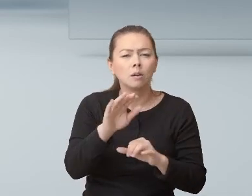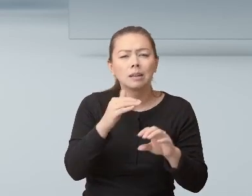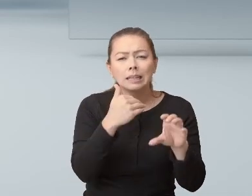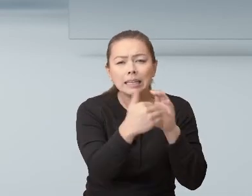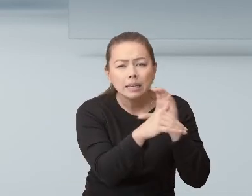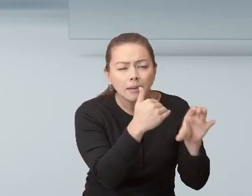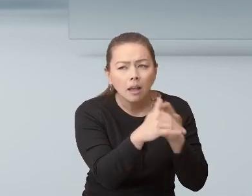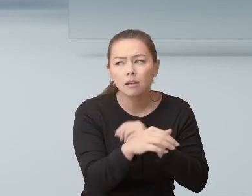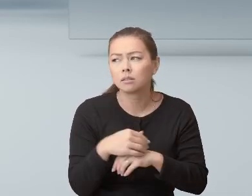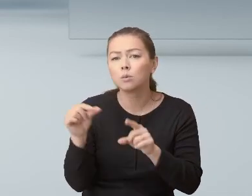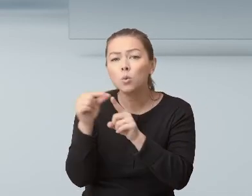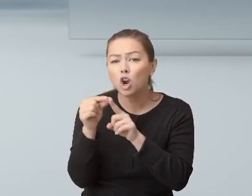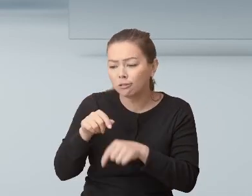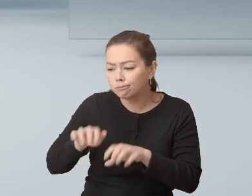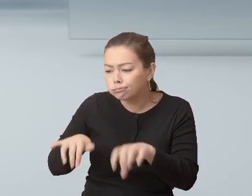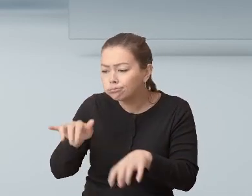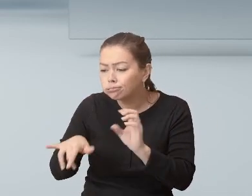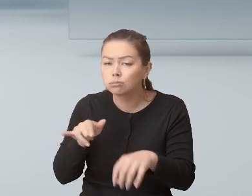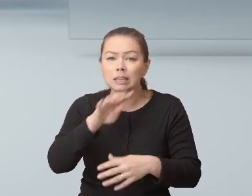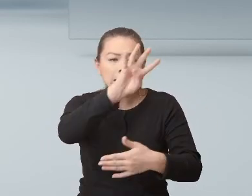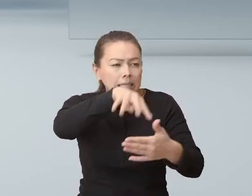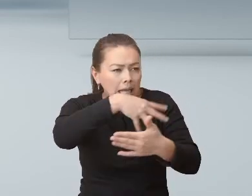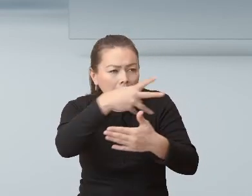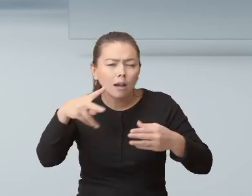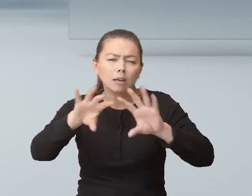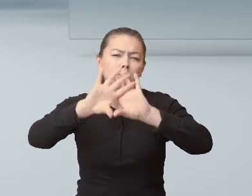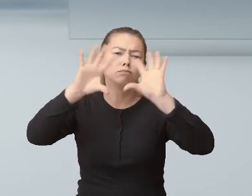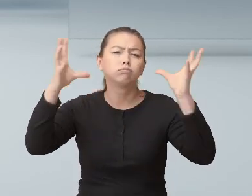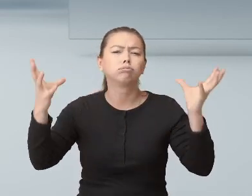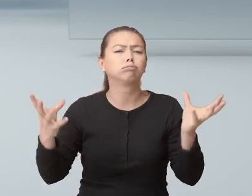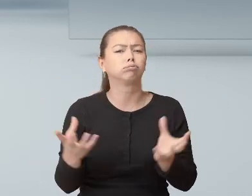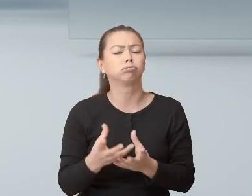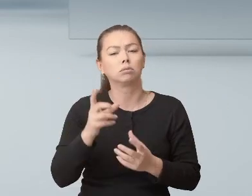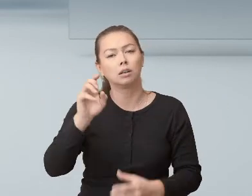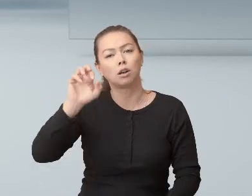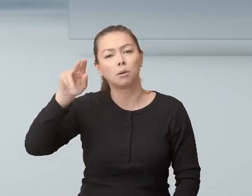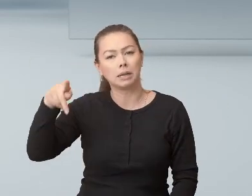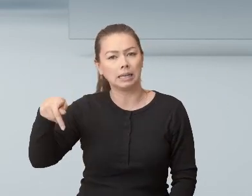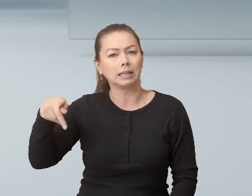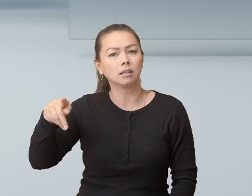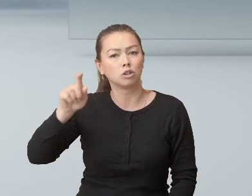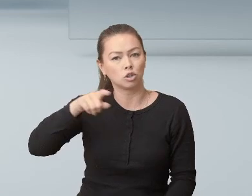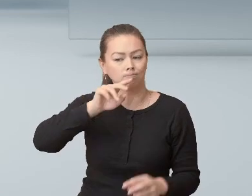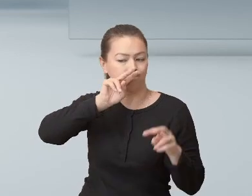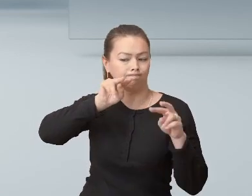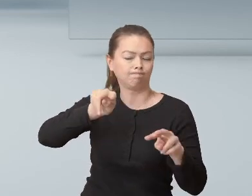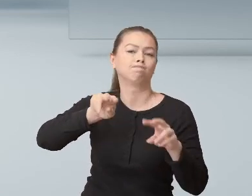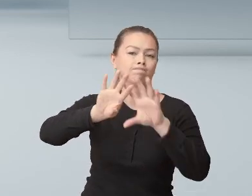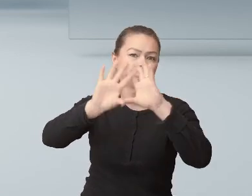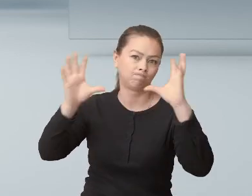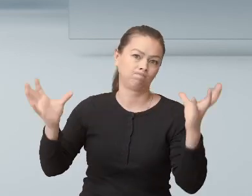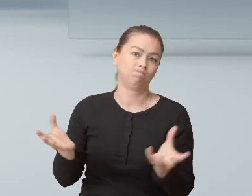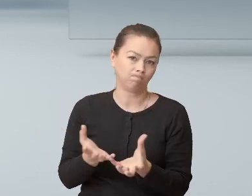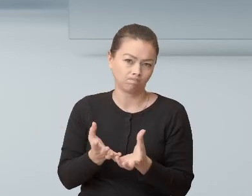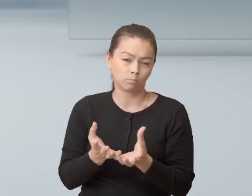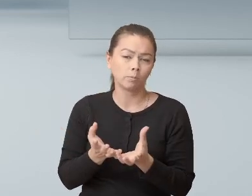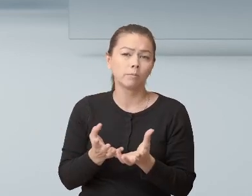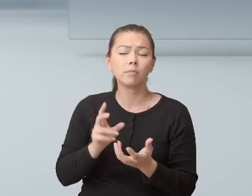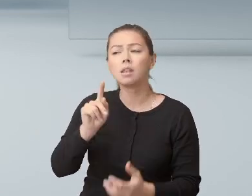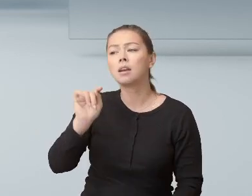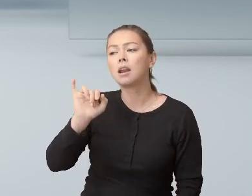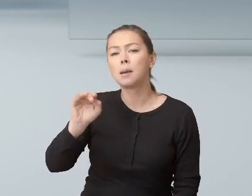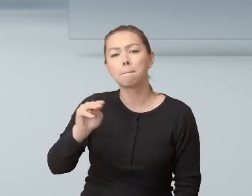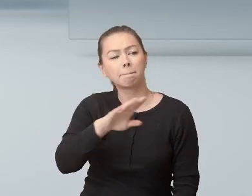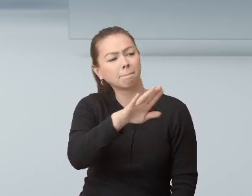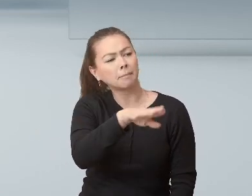your ERP, and the whole stack. And that's what you should be looking at. And so, Tim, how does this help? How does the cloud help with security